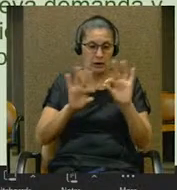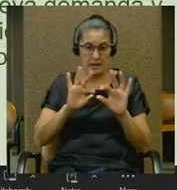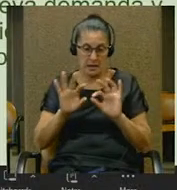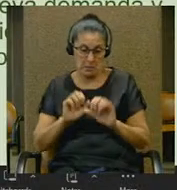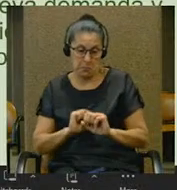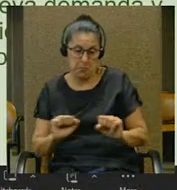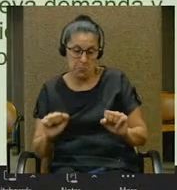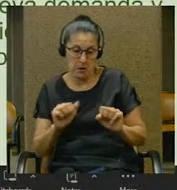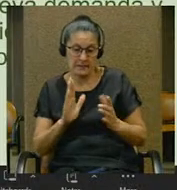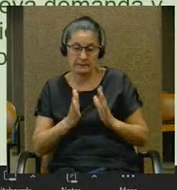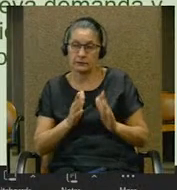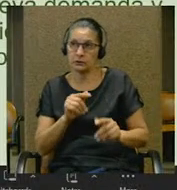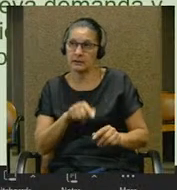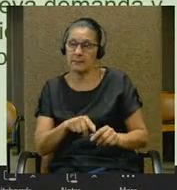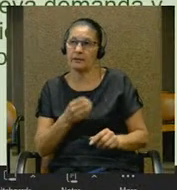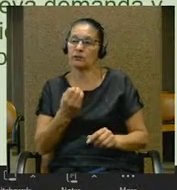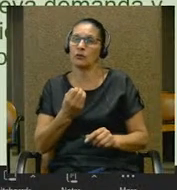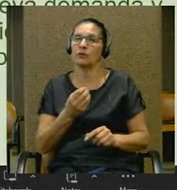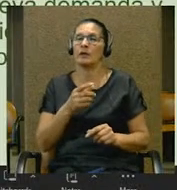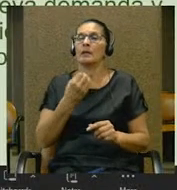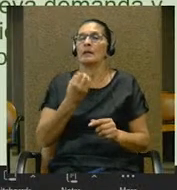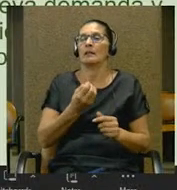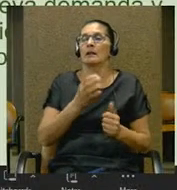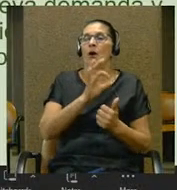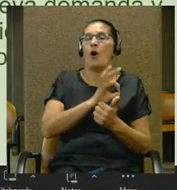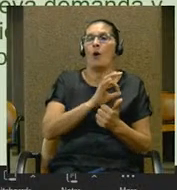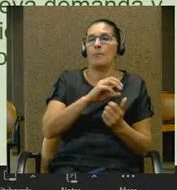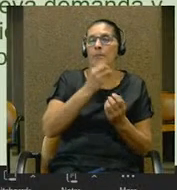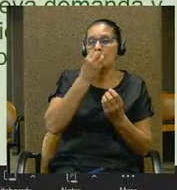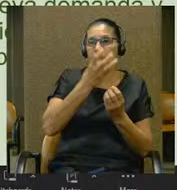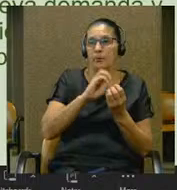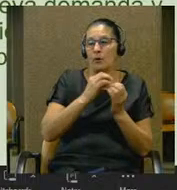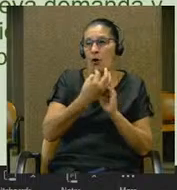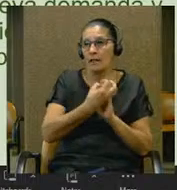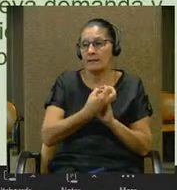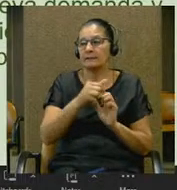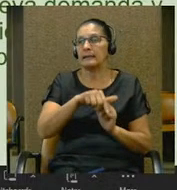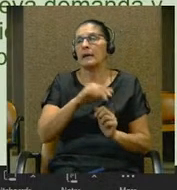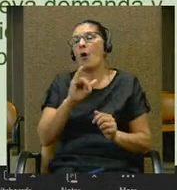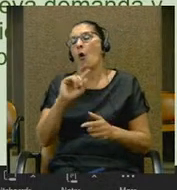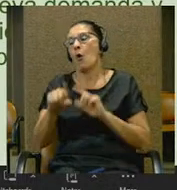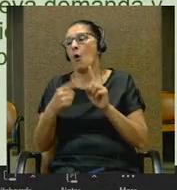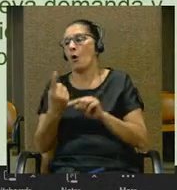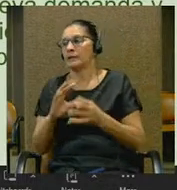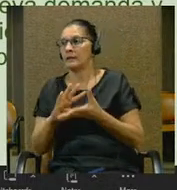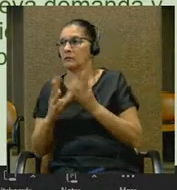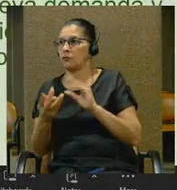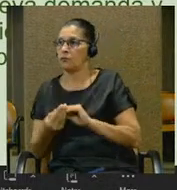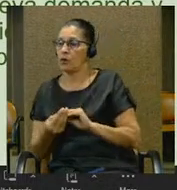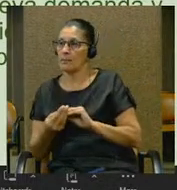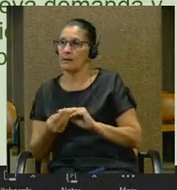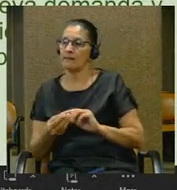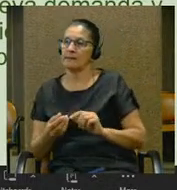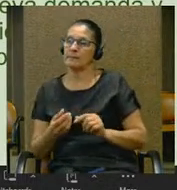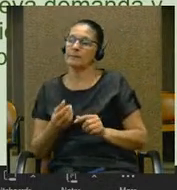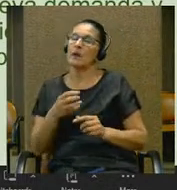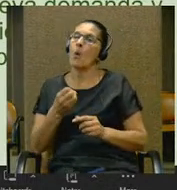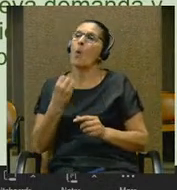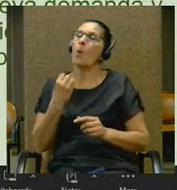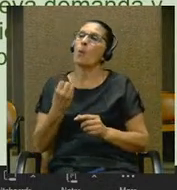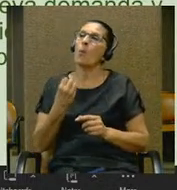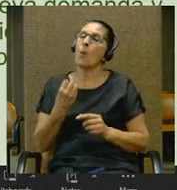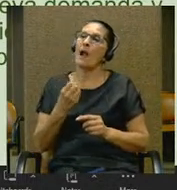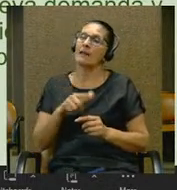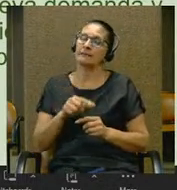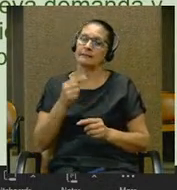for treatment to substitute the opioids, and to try to find other innovative